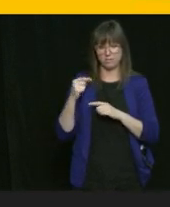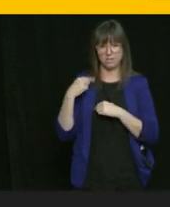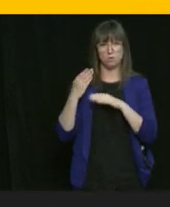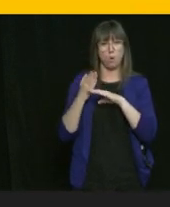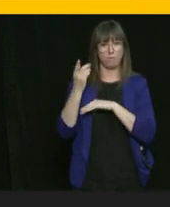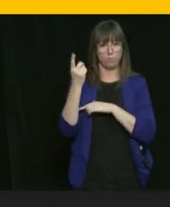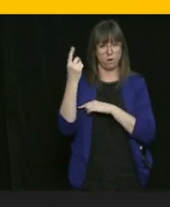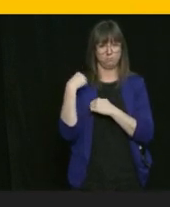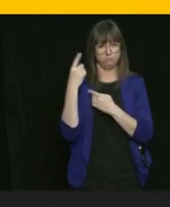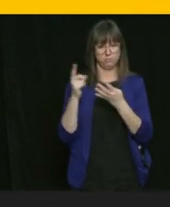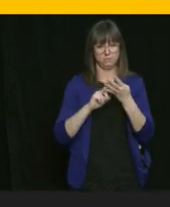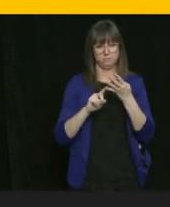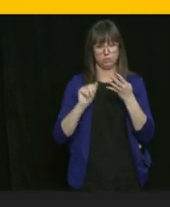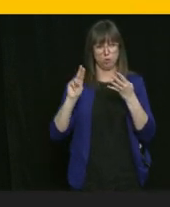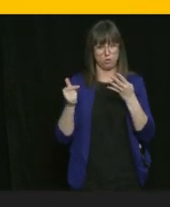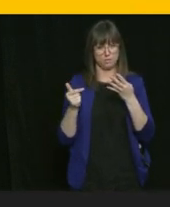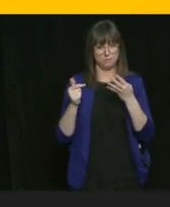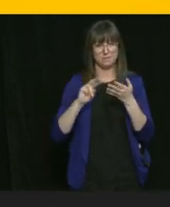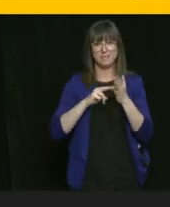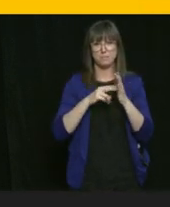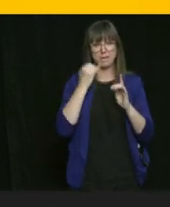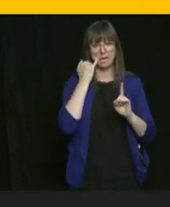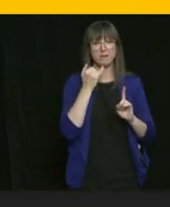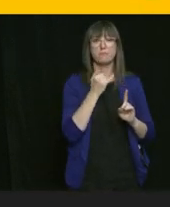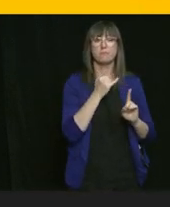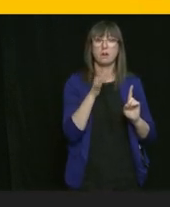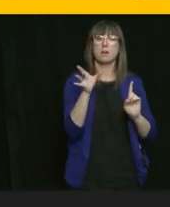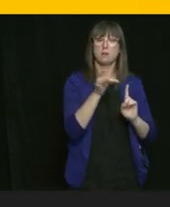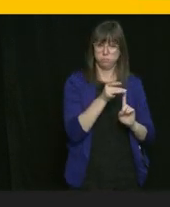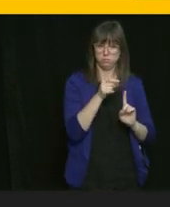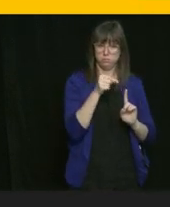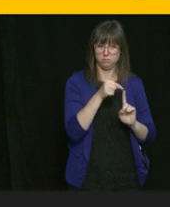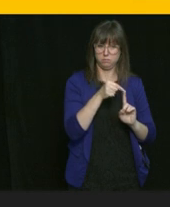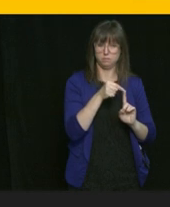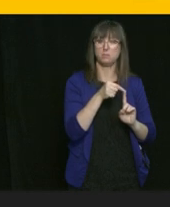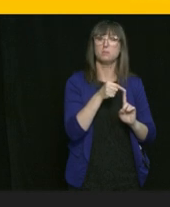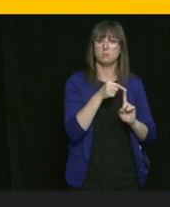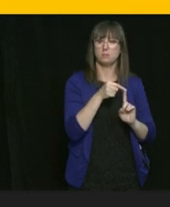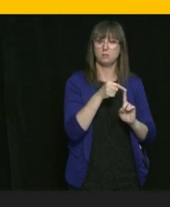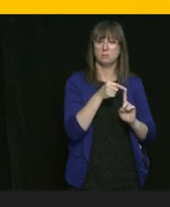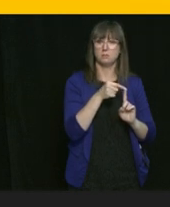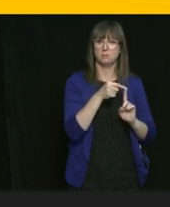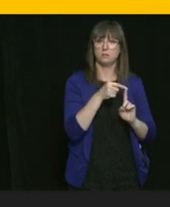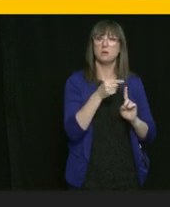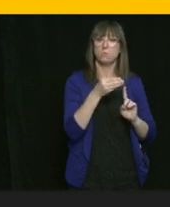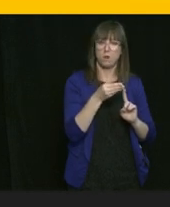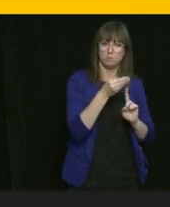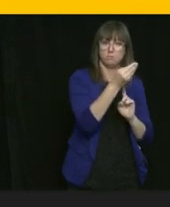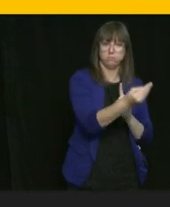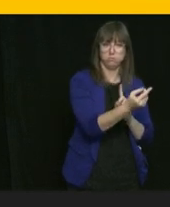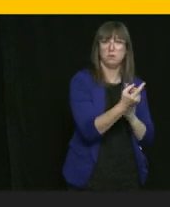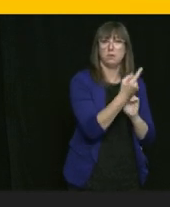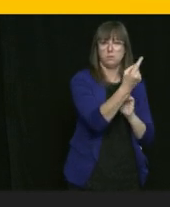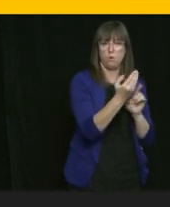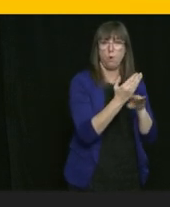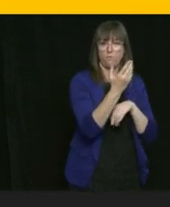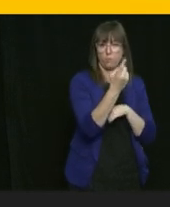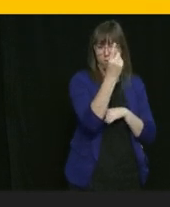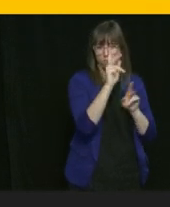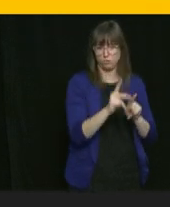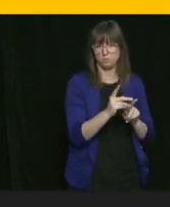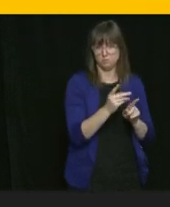end of August, meaning that every 100 cases in Canada passes the virus to more than 100 others and so on, with